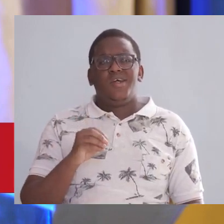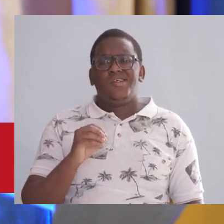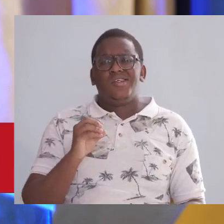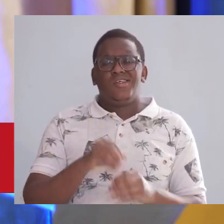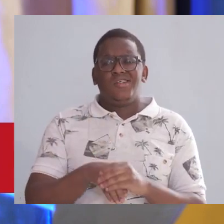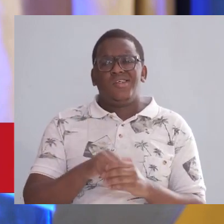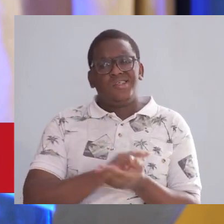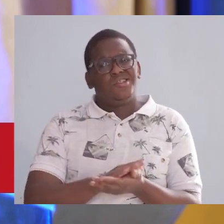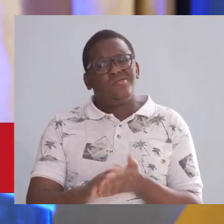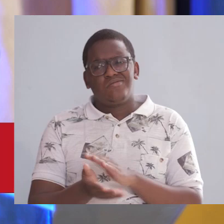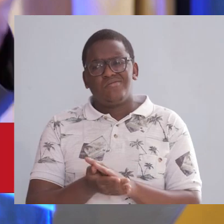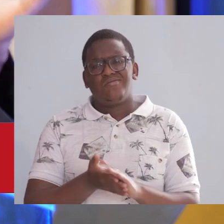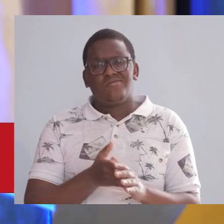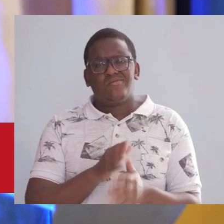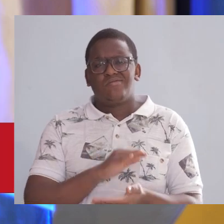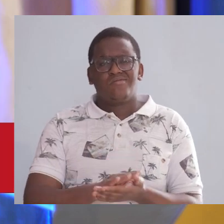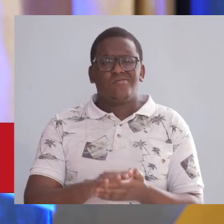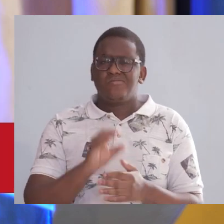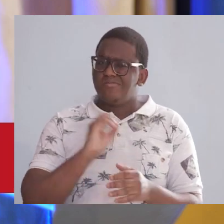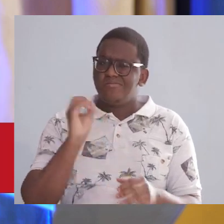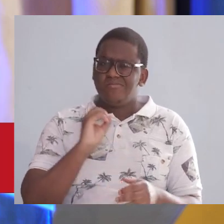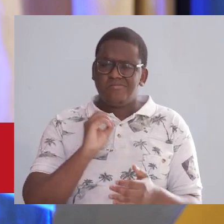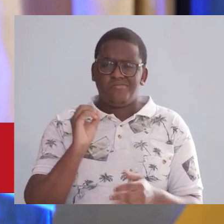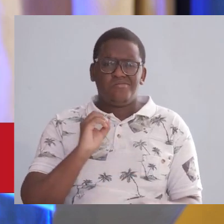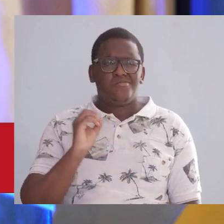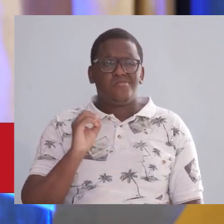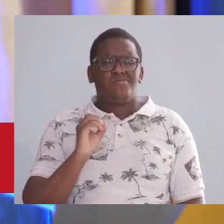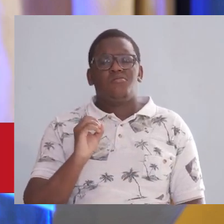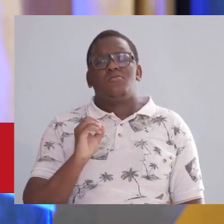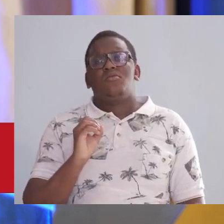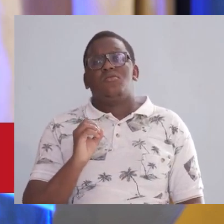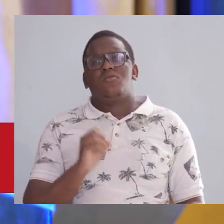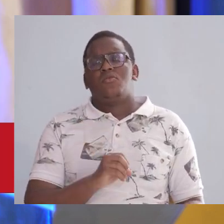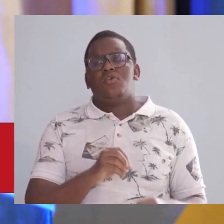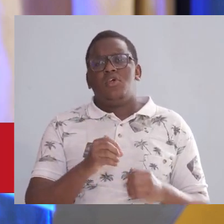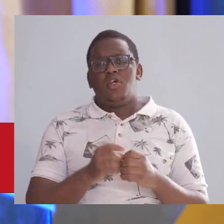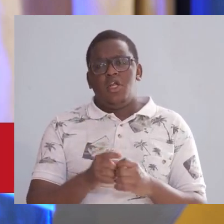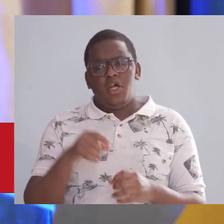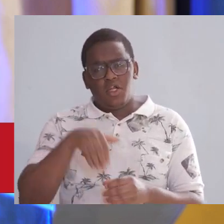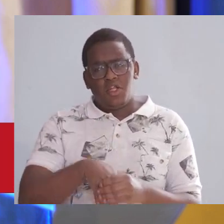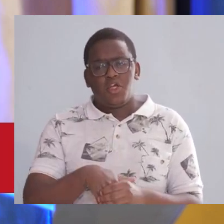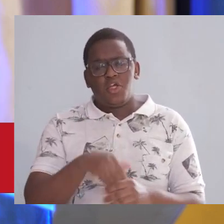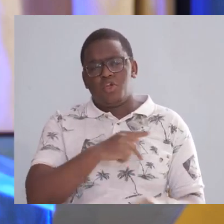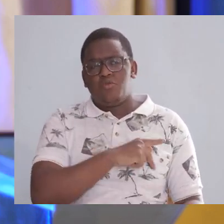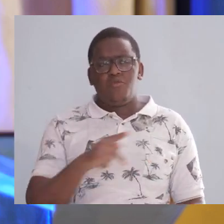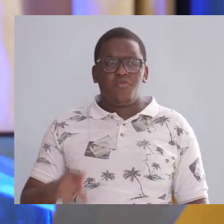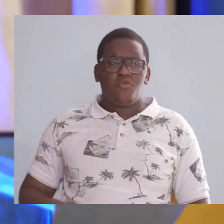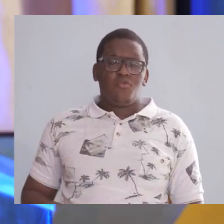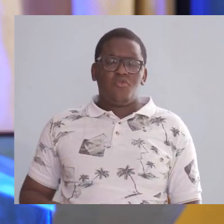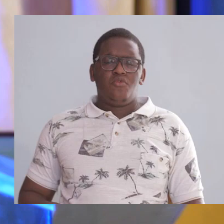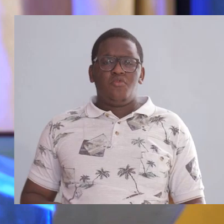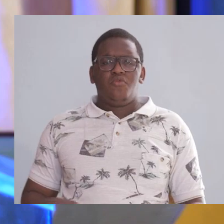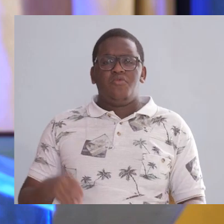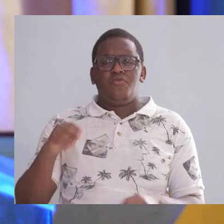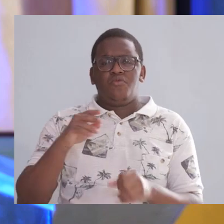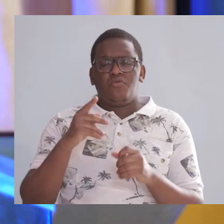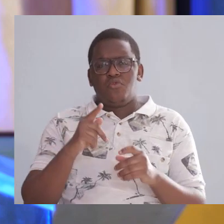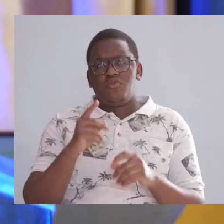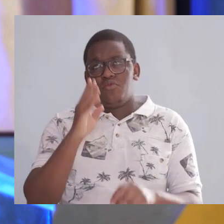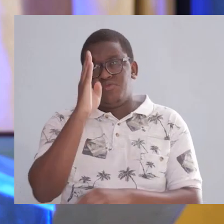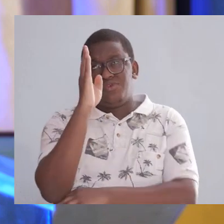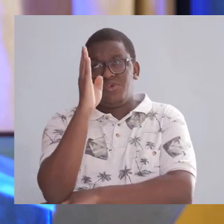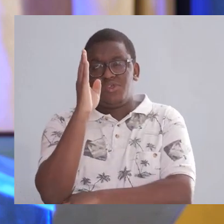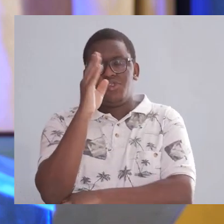God? Do not be deceived, neither fornicators, nor idolaters, nor homosexuals, nor sodomites,